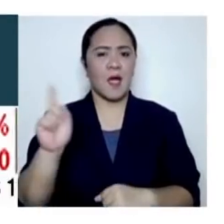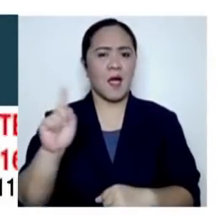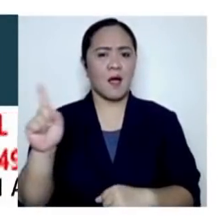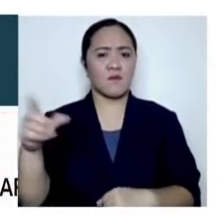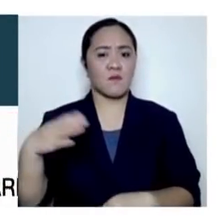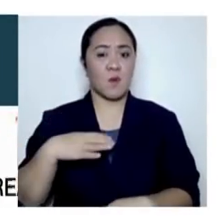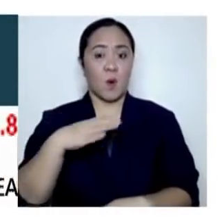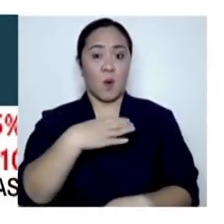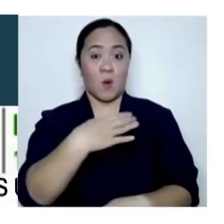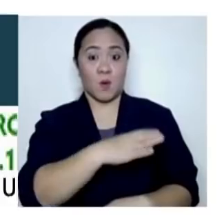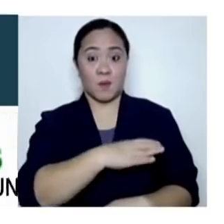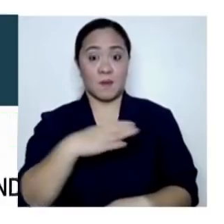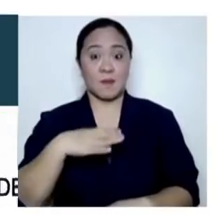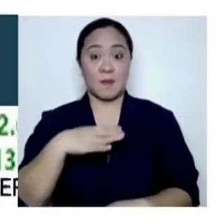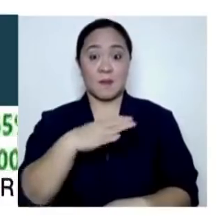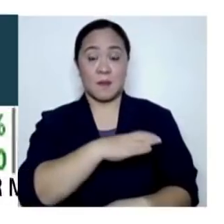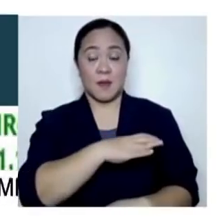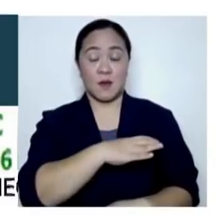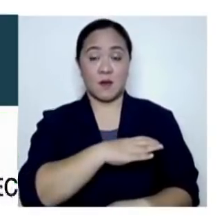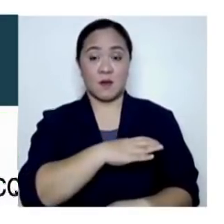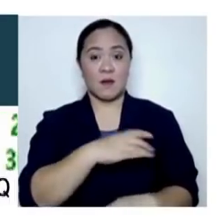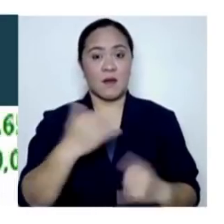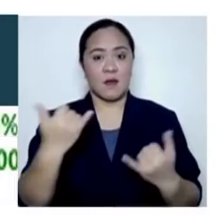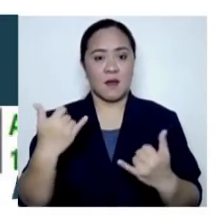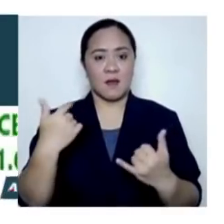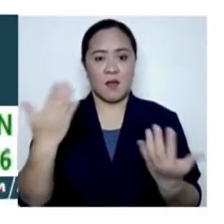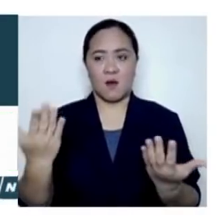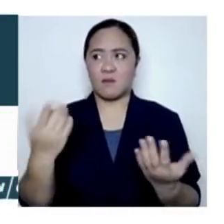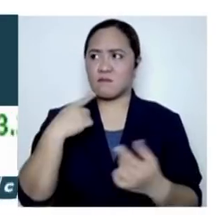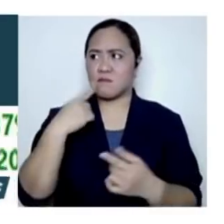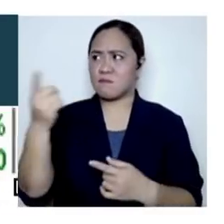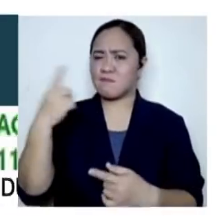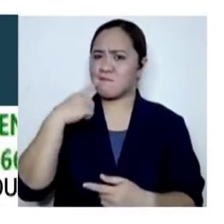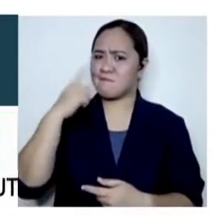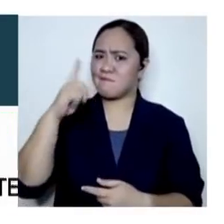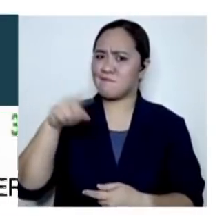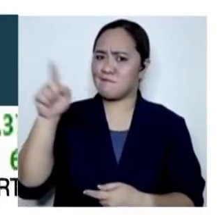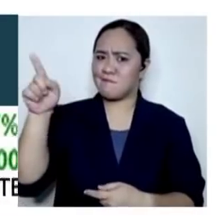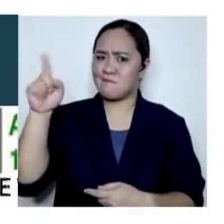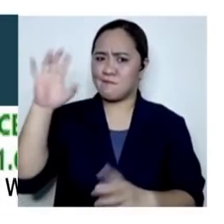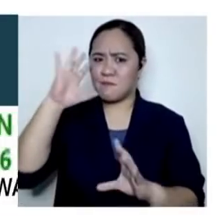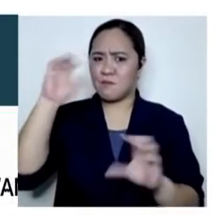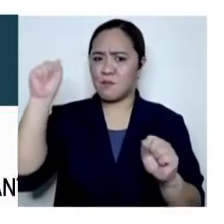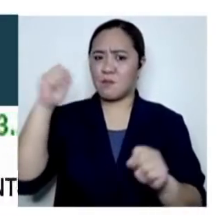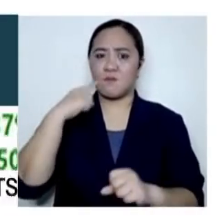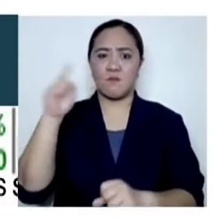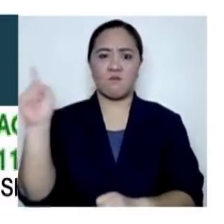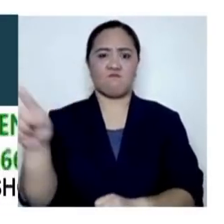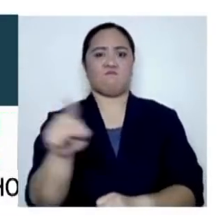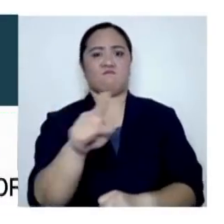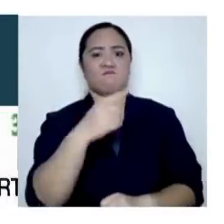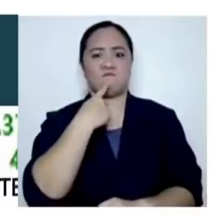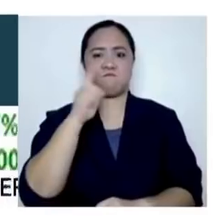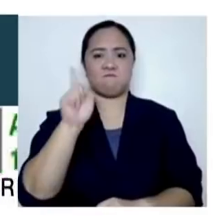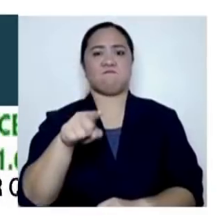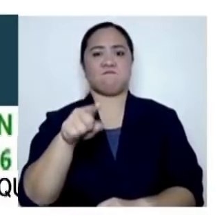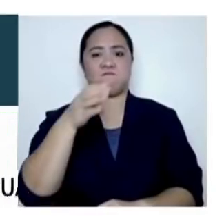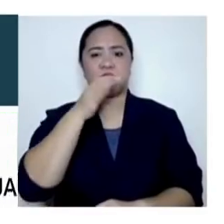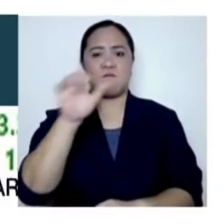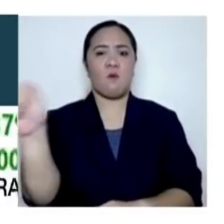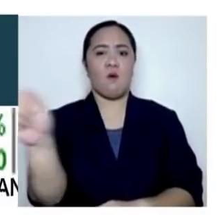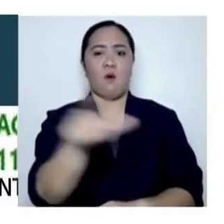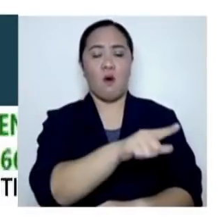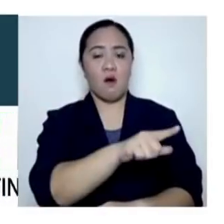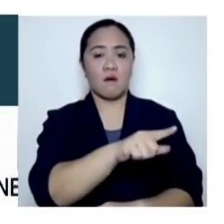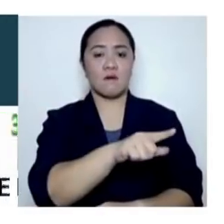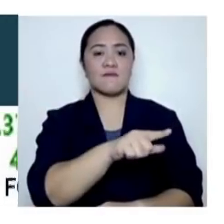citing in contempt the Darganis, and now you hear the president saying, you know, for the military and the police not to implement these detention orders.